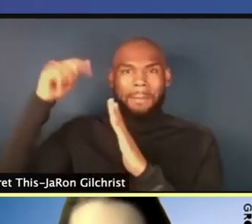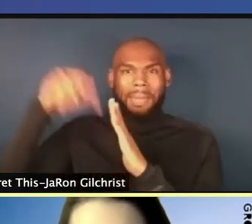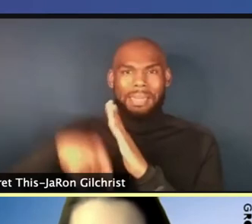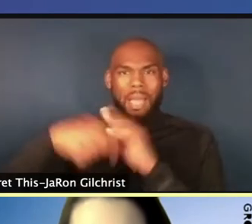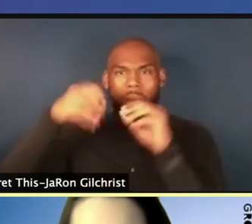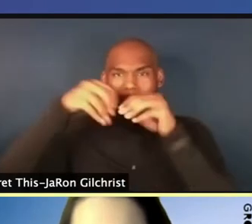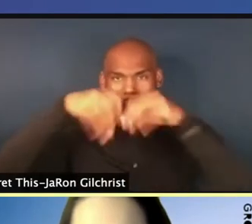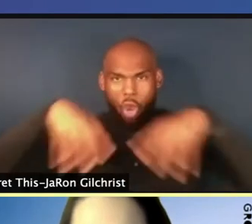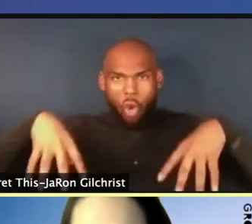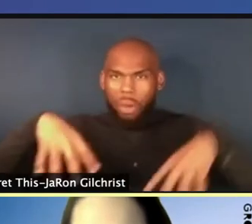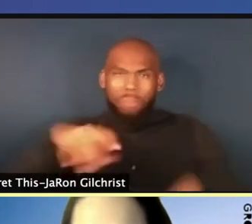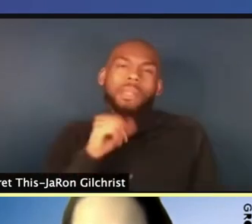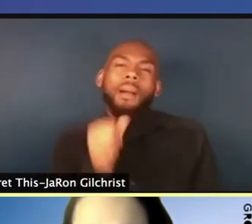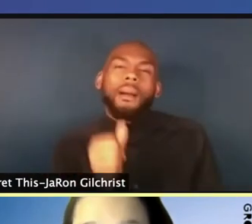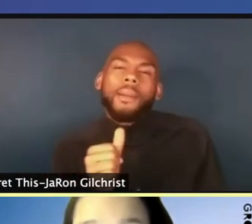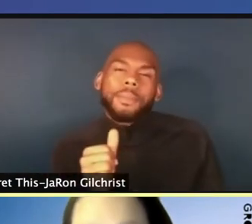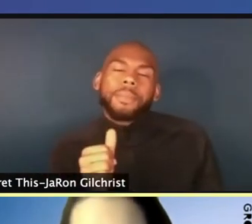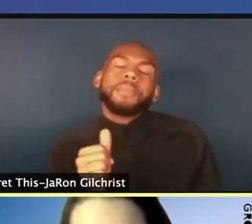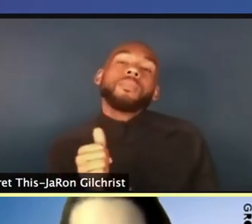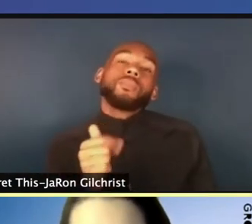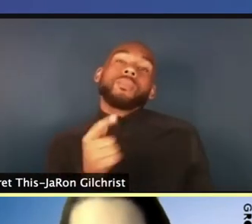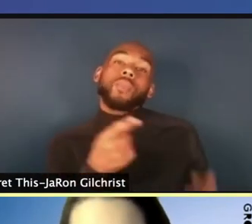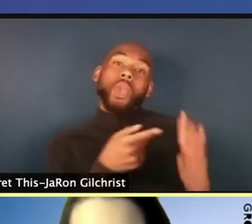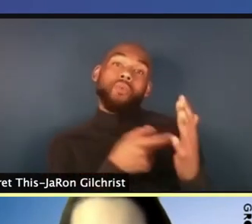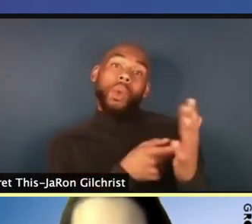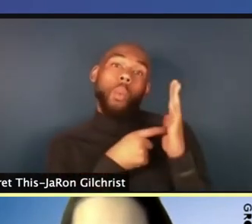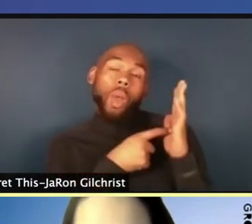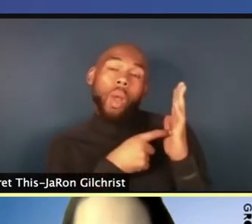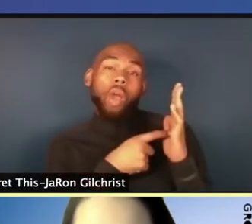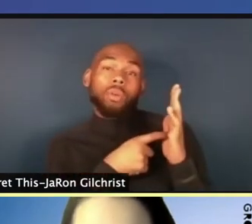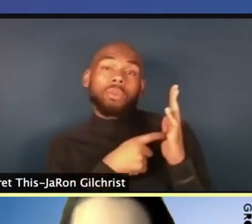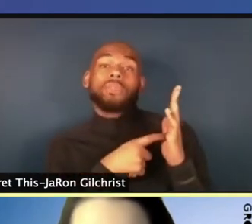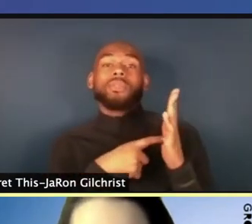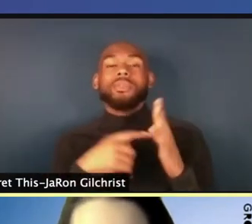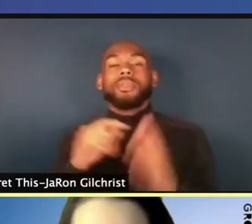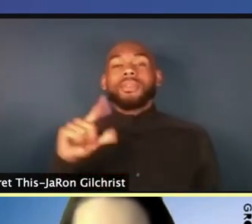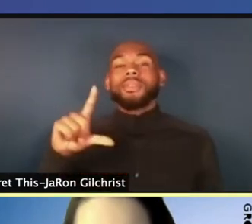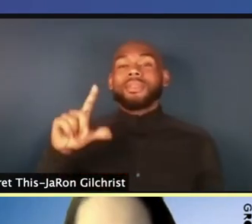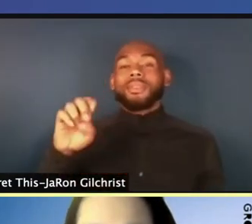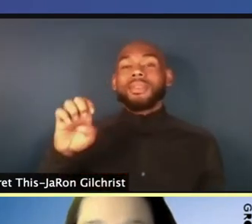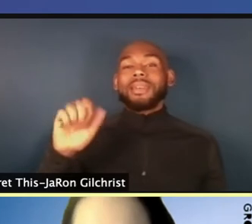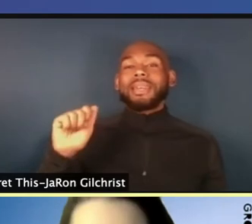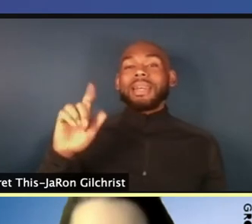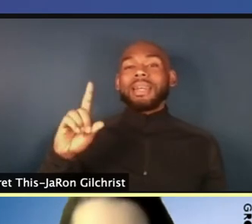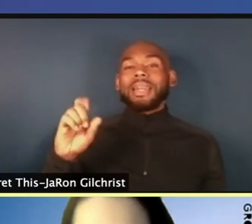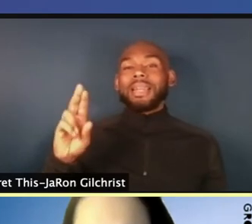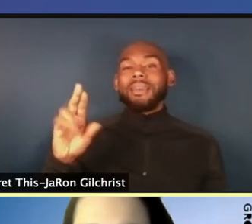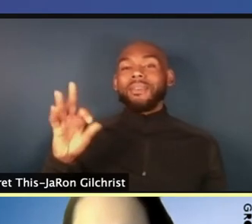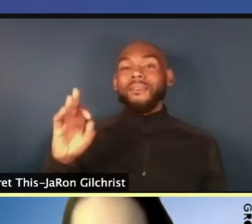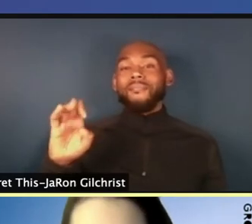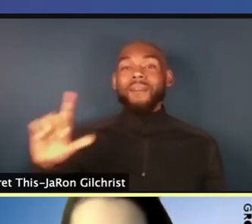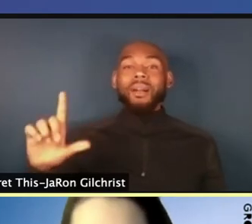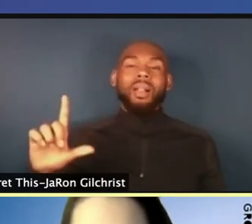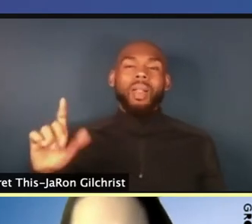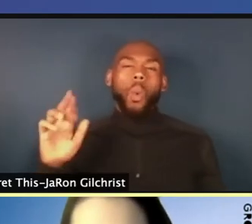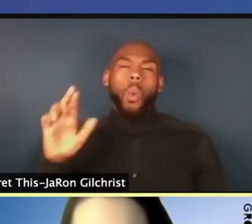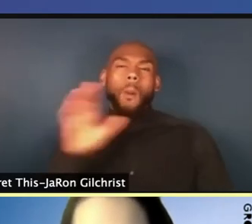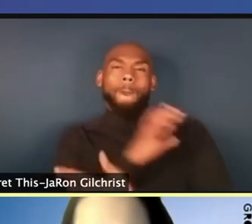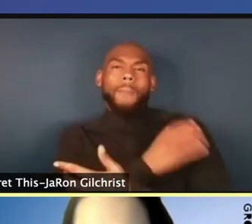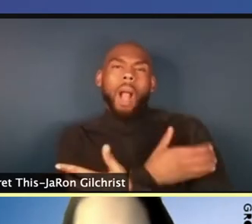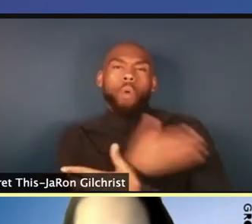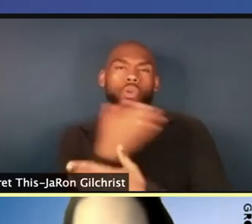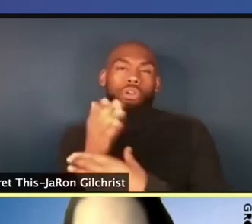not. It requires leaderful organizations, or like power sharing, or however you want to sort of talk